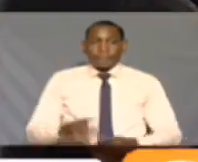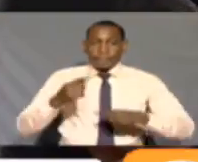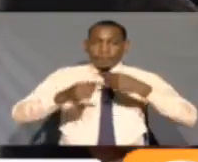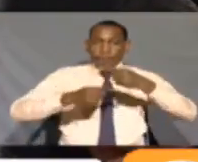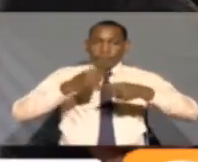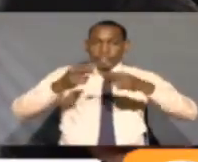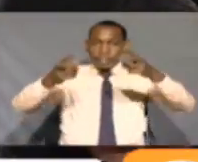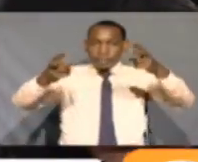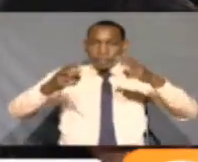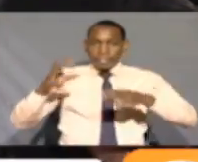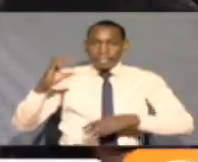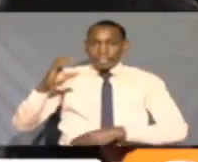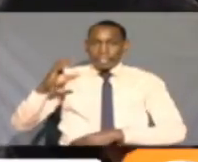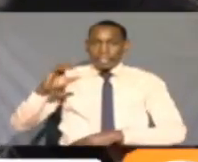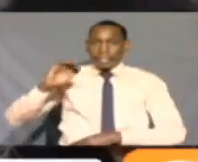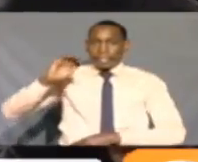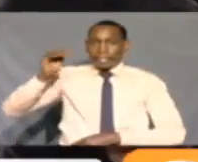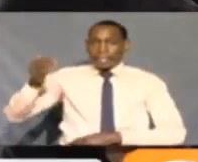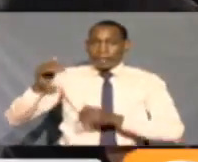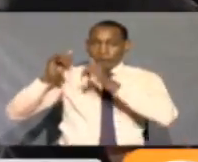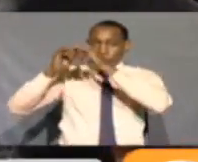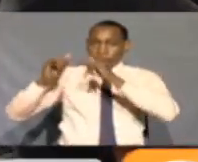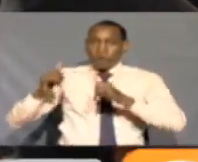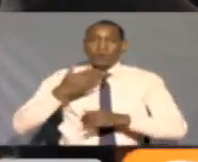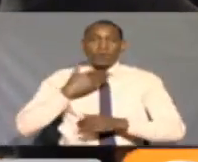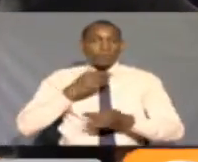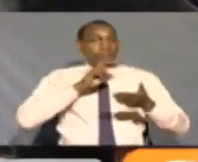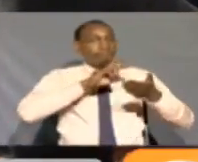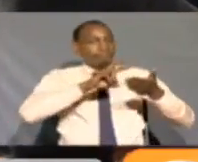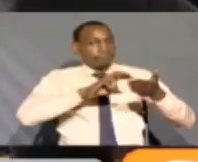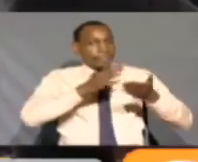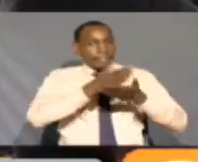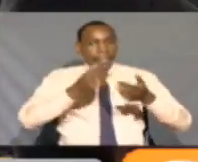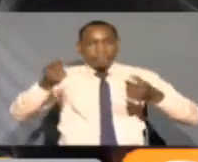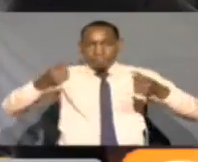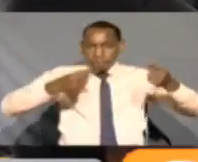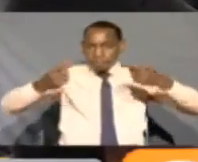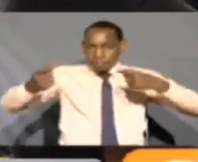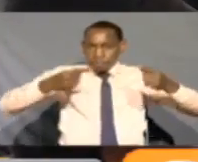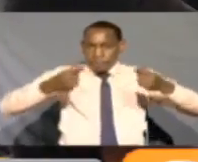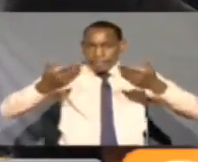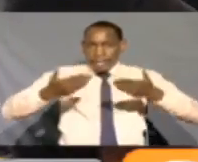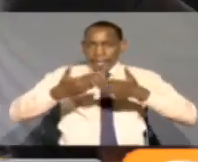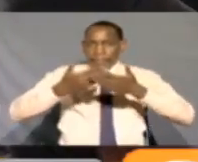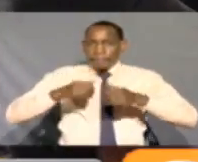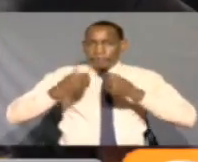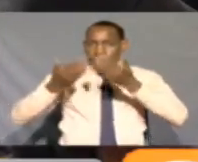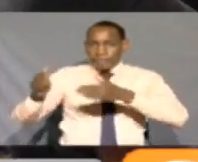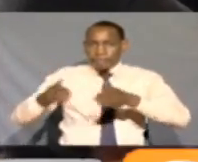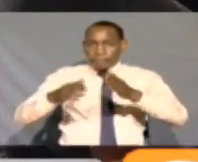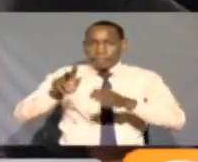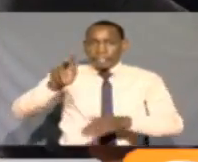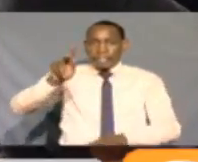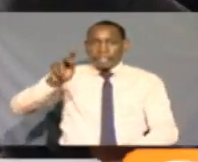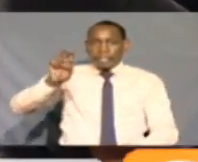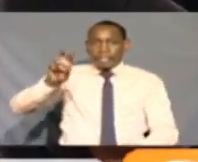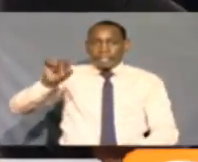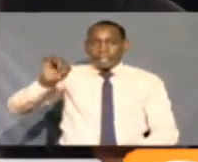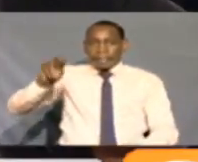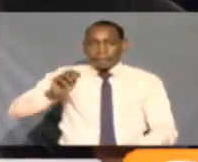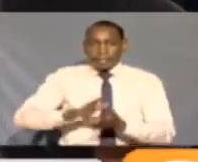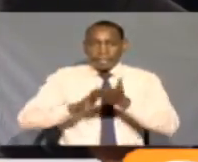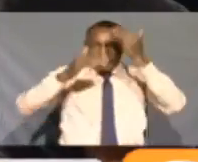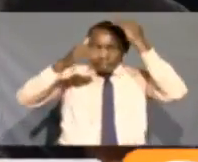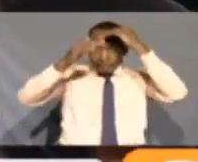Unaendelea kutazama Citizen Town Hall na nataka tu kuangalia baadhi ya jumbe ambazo zimetumwa hapa kabla ya kumpatia nafasi Kevin.